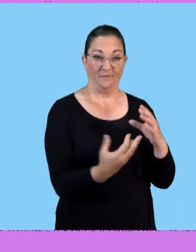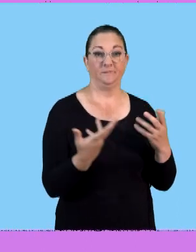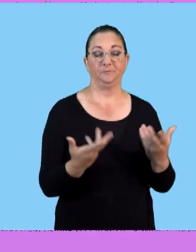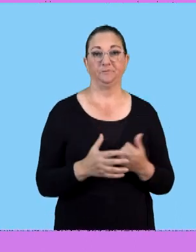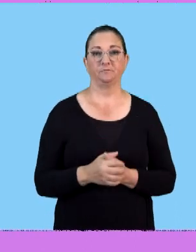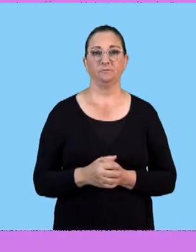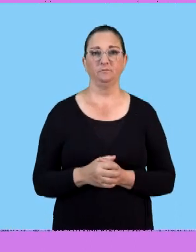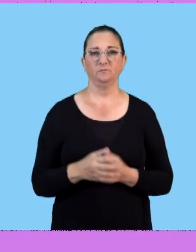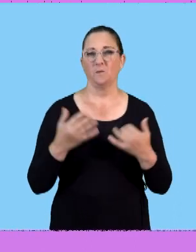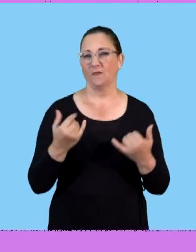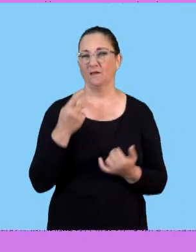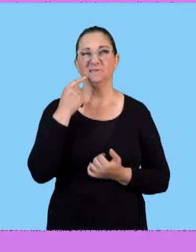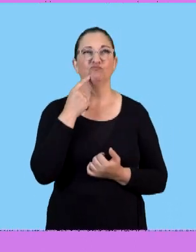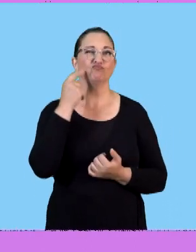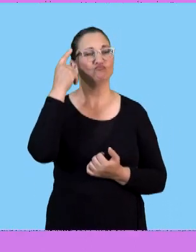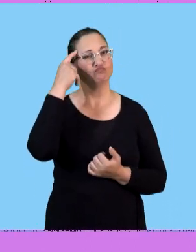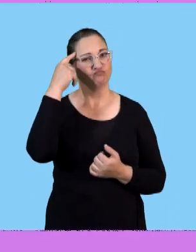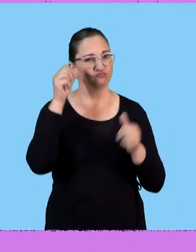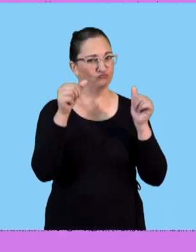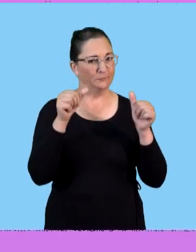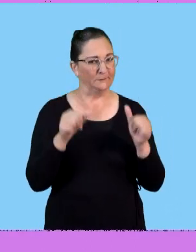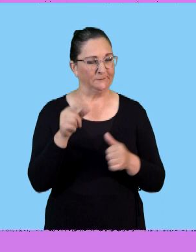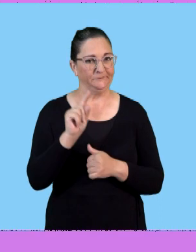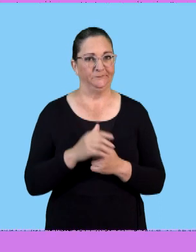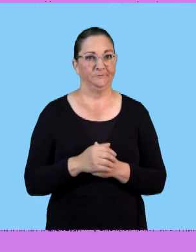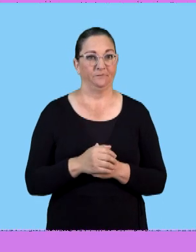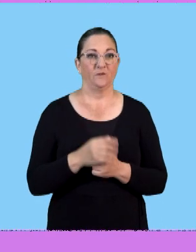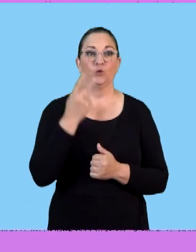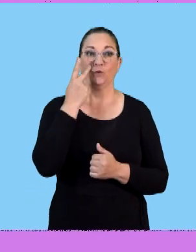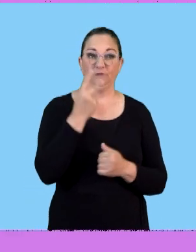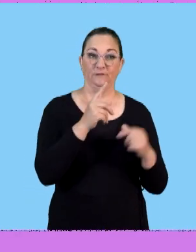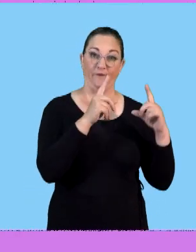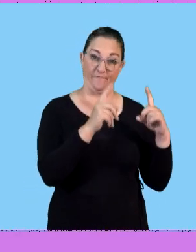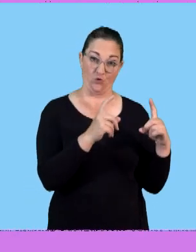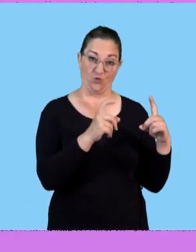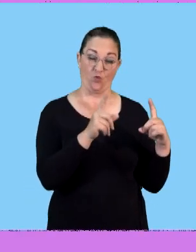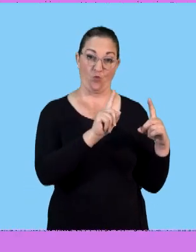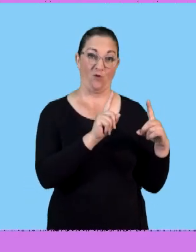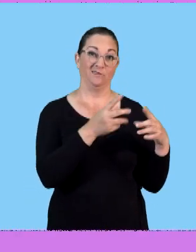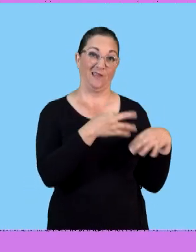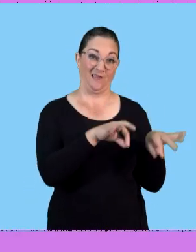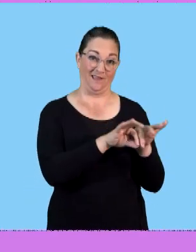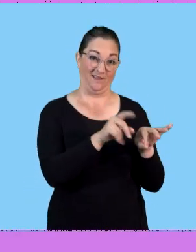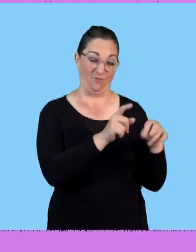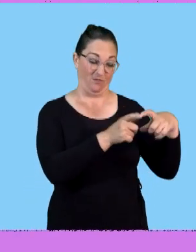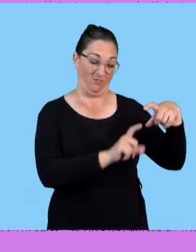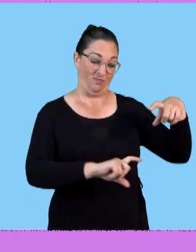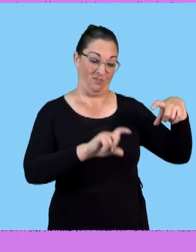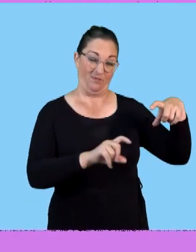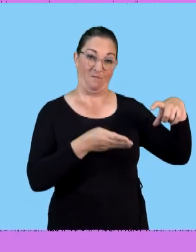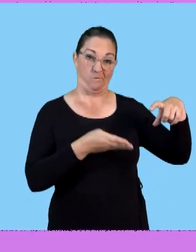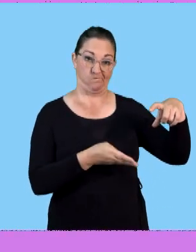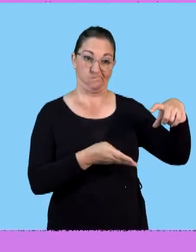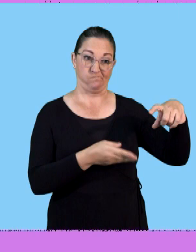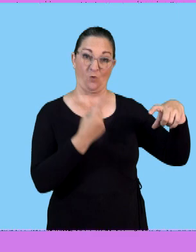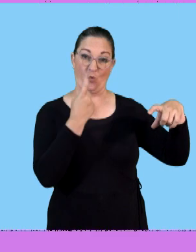quickly try to put a picture to this, right? So here we have a photograph of the gift stock. There